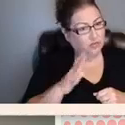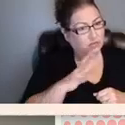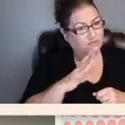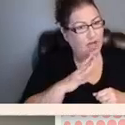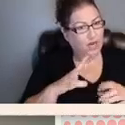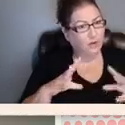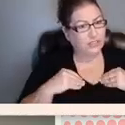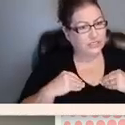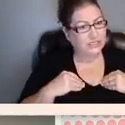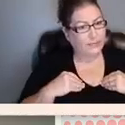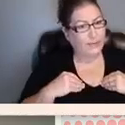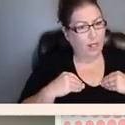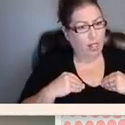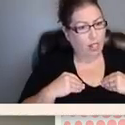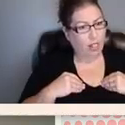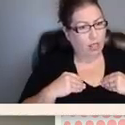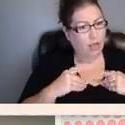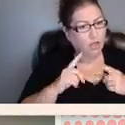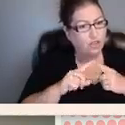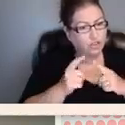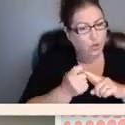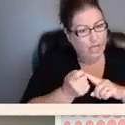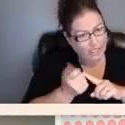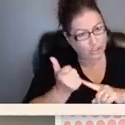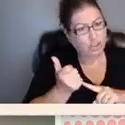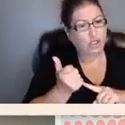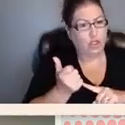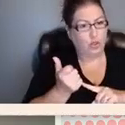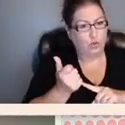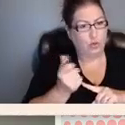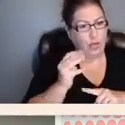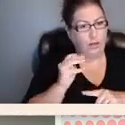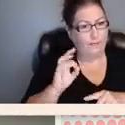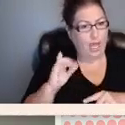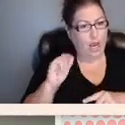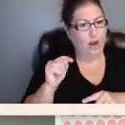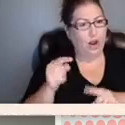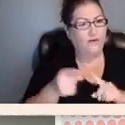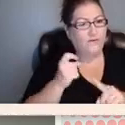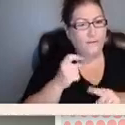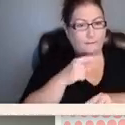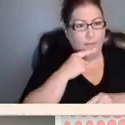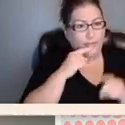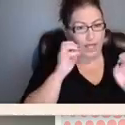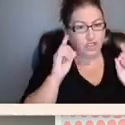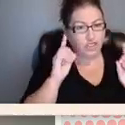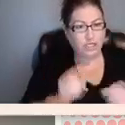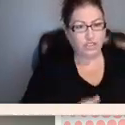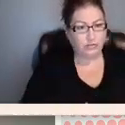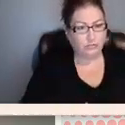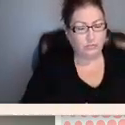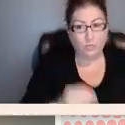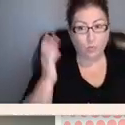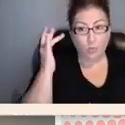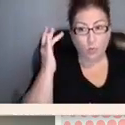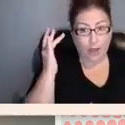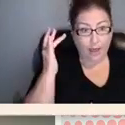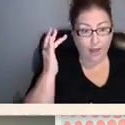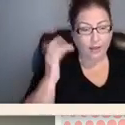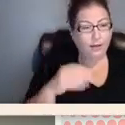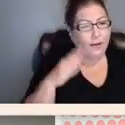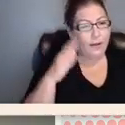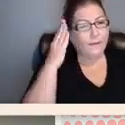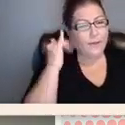acceptable to exclude Merritt from public education. Why? Because,